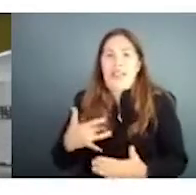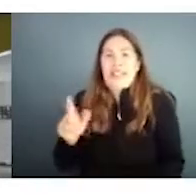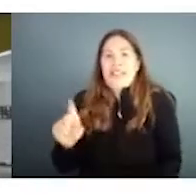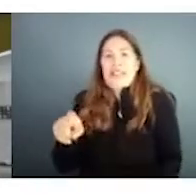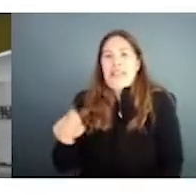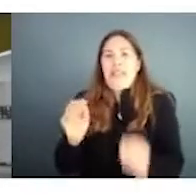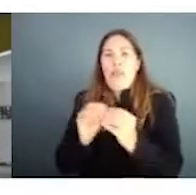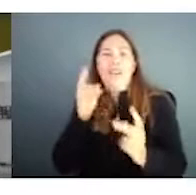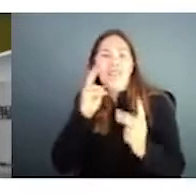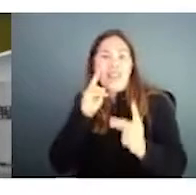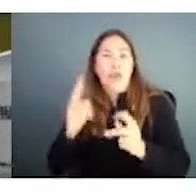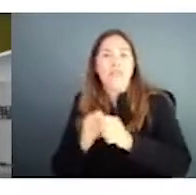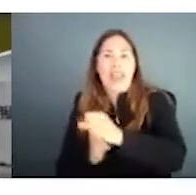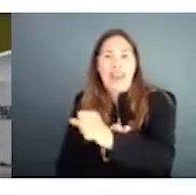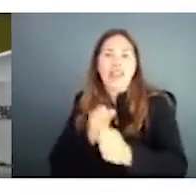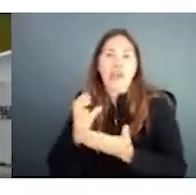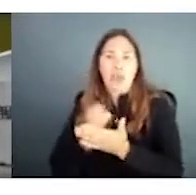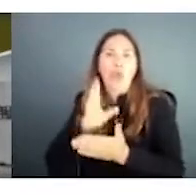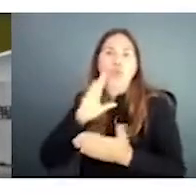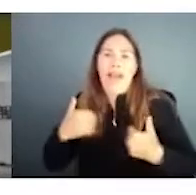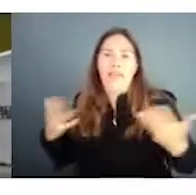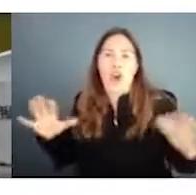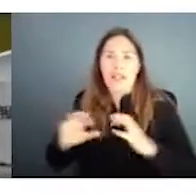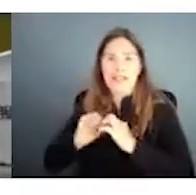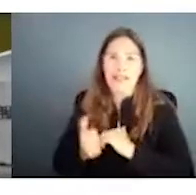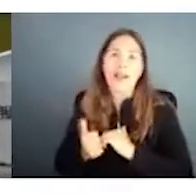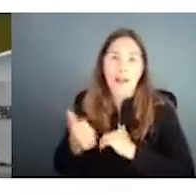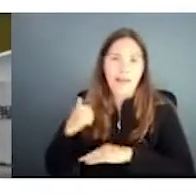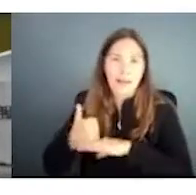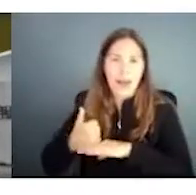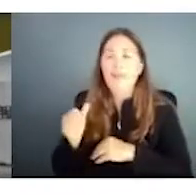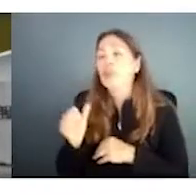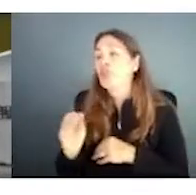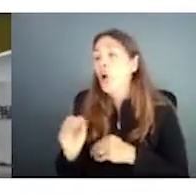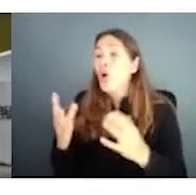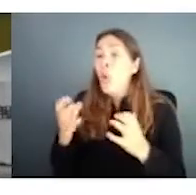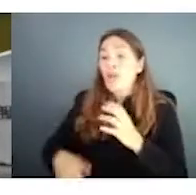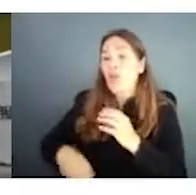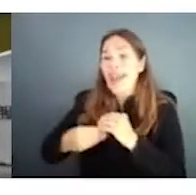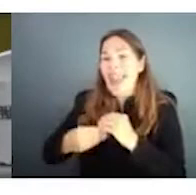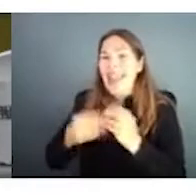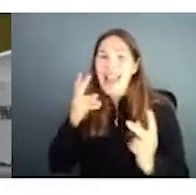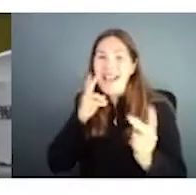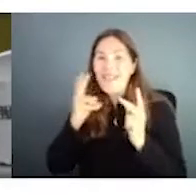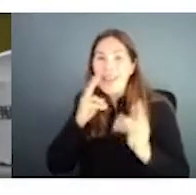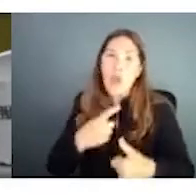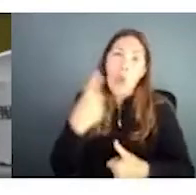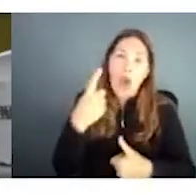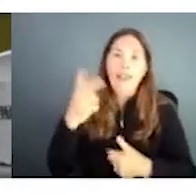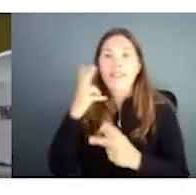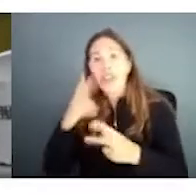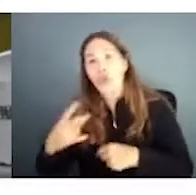additional foundational course will have it. The other thing that they're doing is they're looking to add a visual 1 and 2,